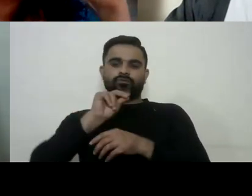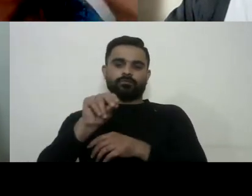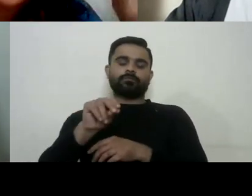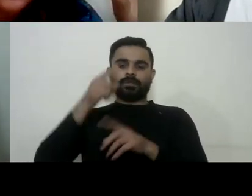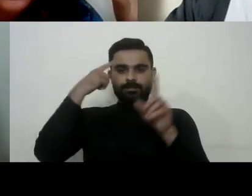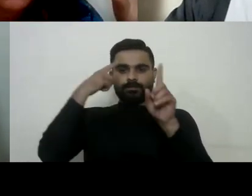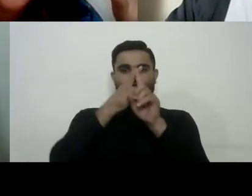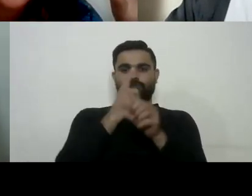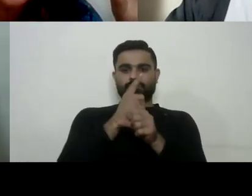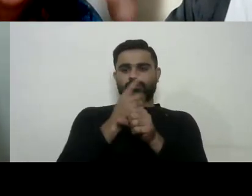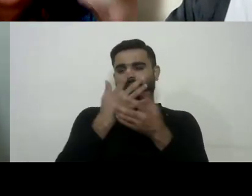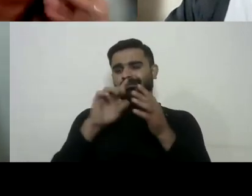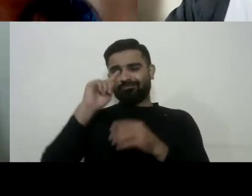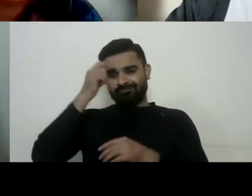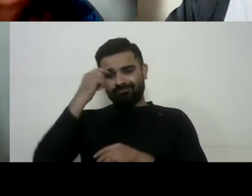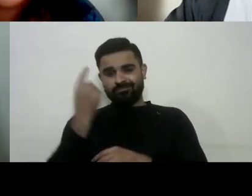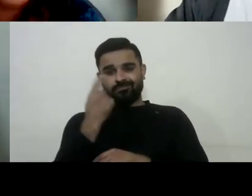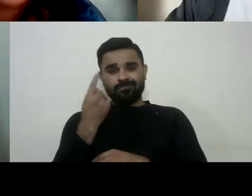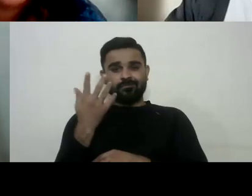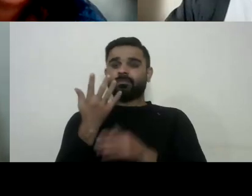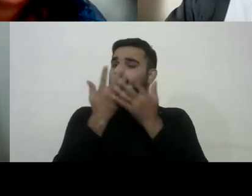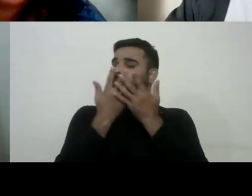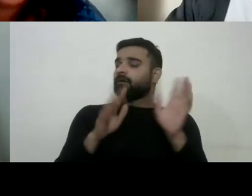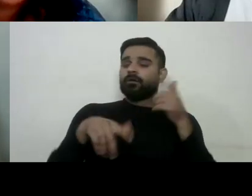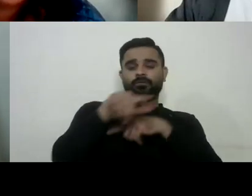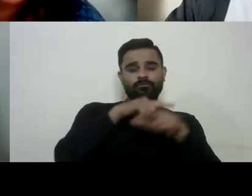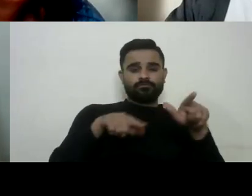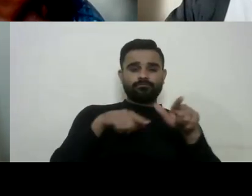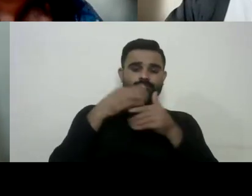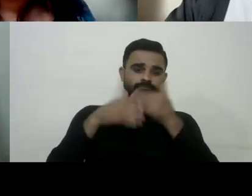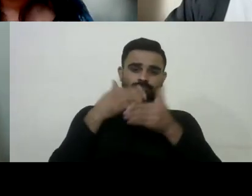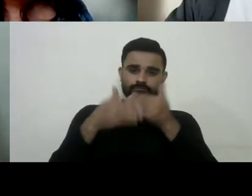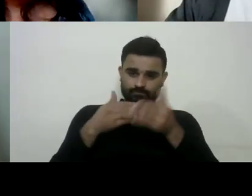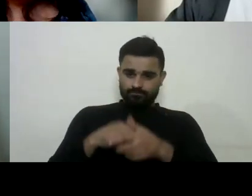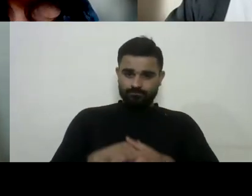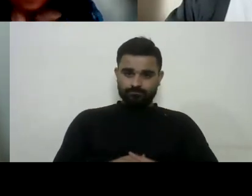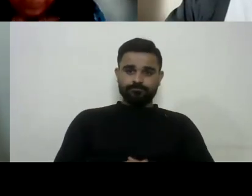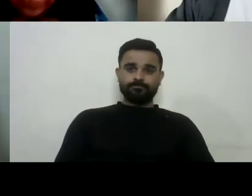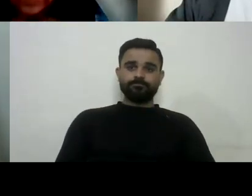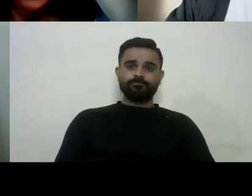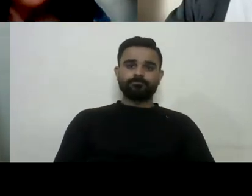aim of teaching English per se. It could be any language that you choose to teach.